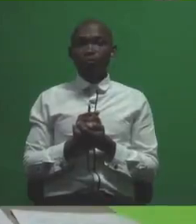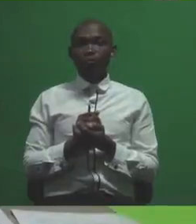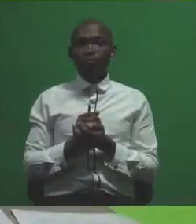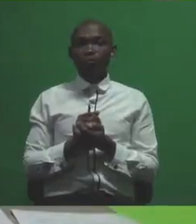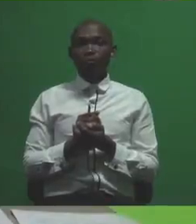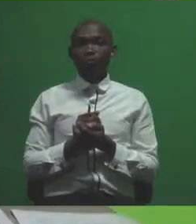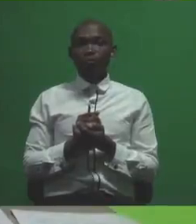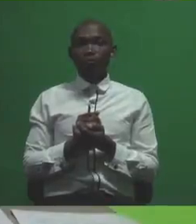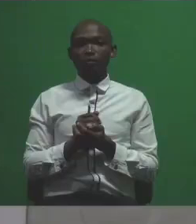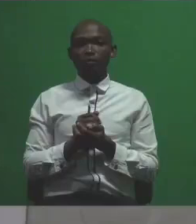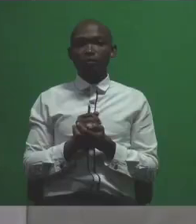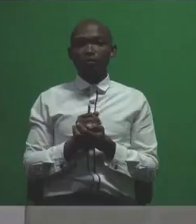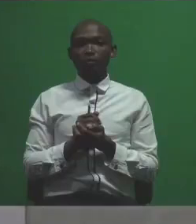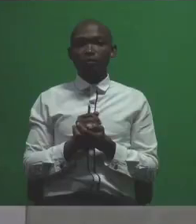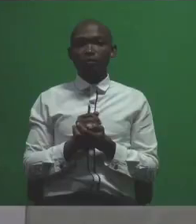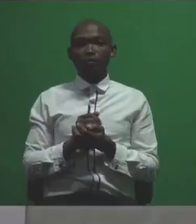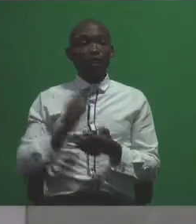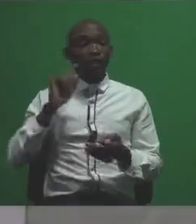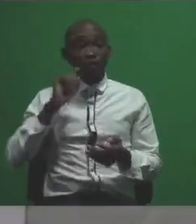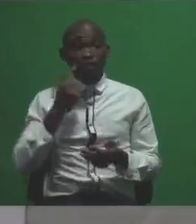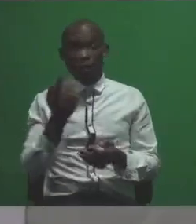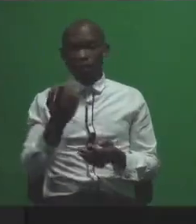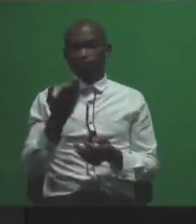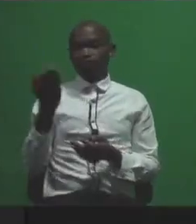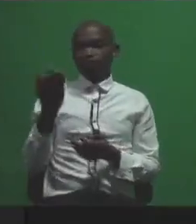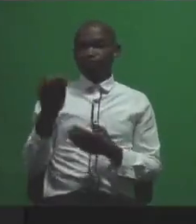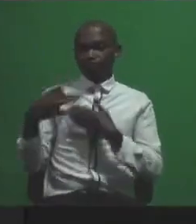Very good. Can you try?